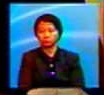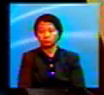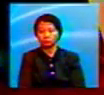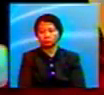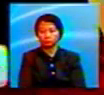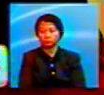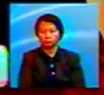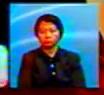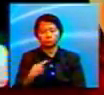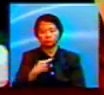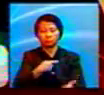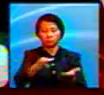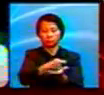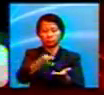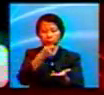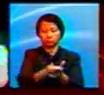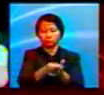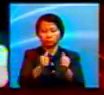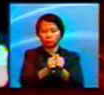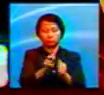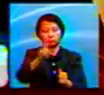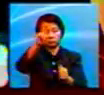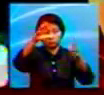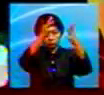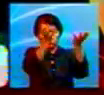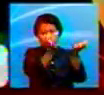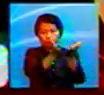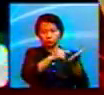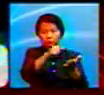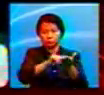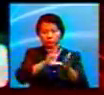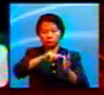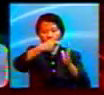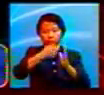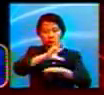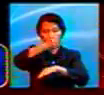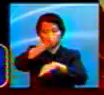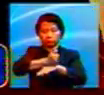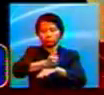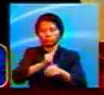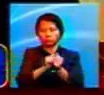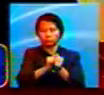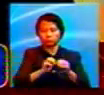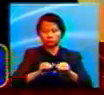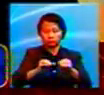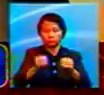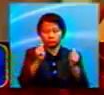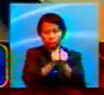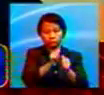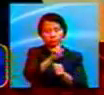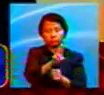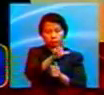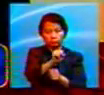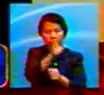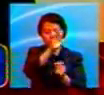Stanford University, we are signing an agreement with Up Global. This is a startup, you know, movement, you know, it's huge in US. They have